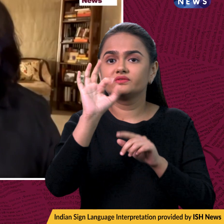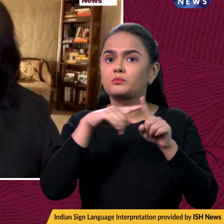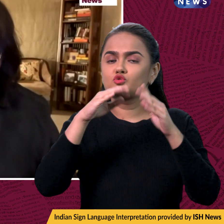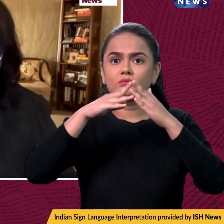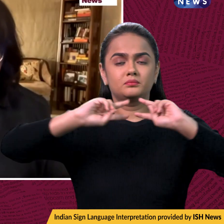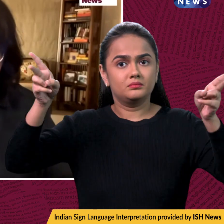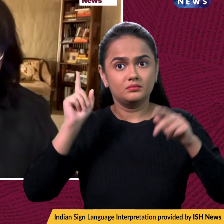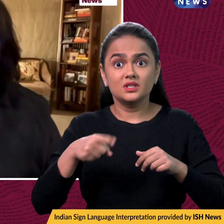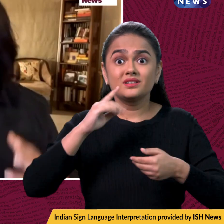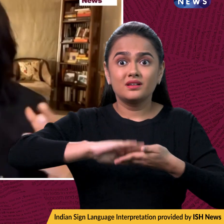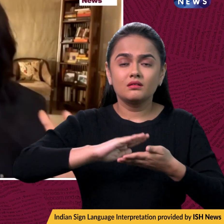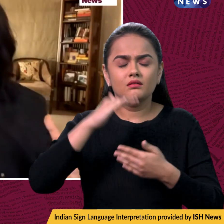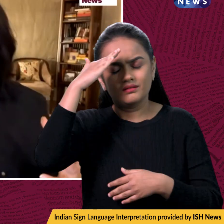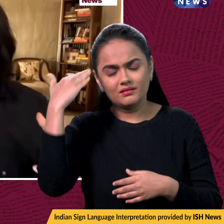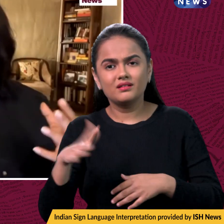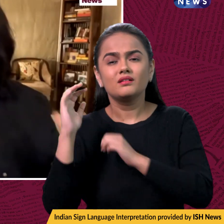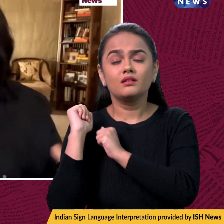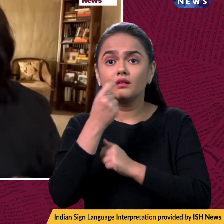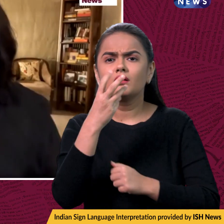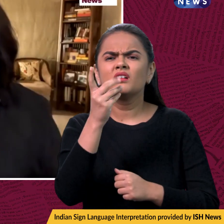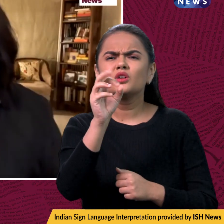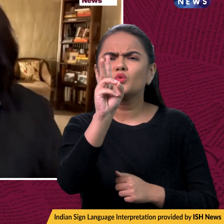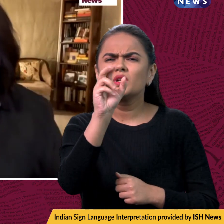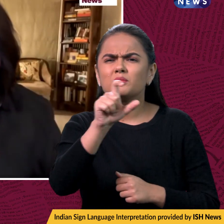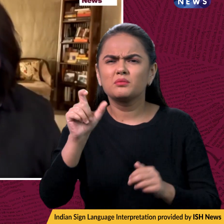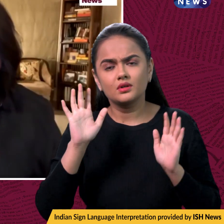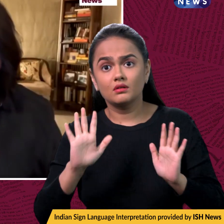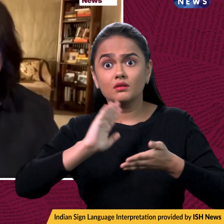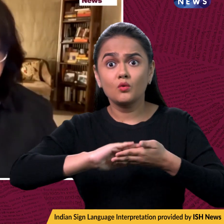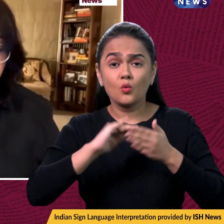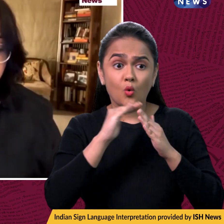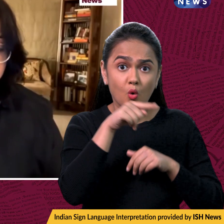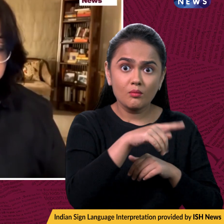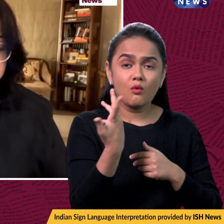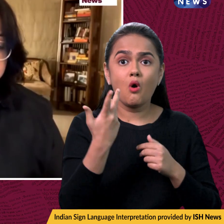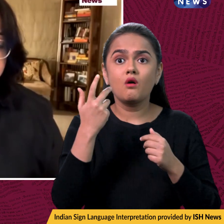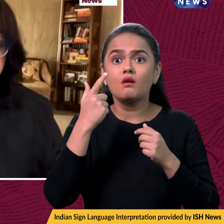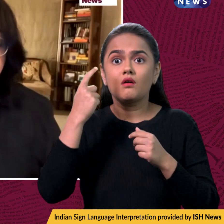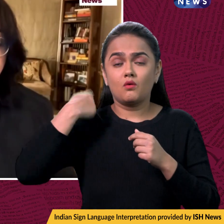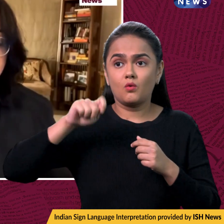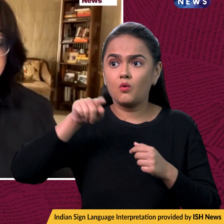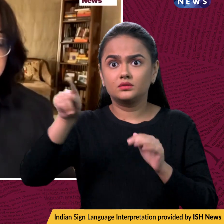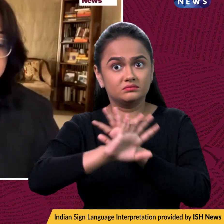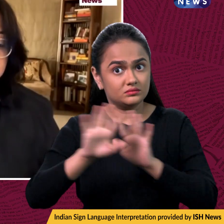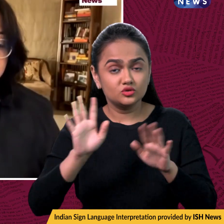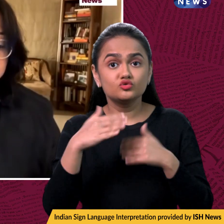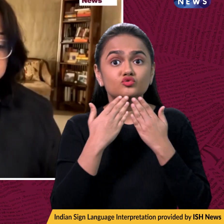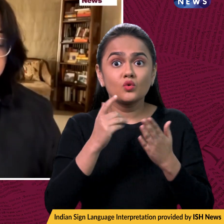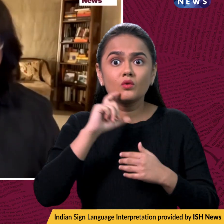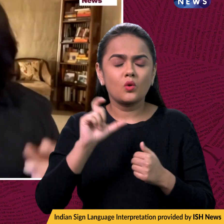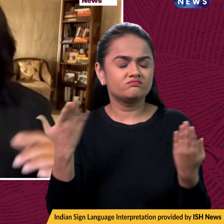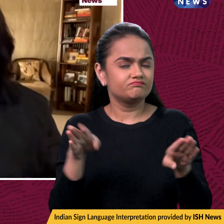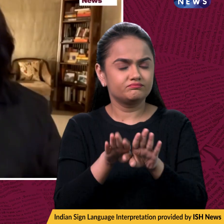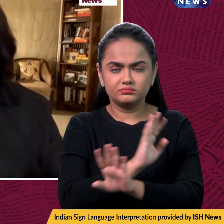only 20 people at weddings and funerals. Weddings can only happen either at home or in the court offices. Schools and colleges will